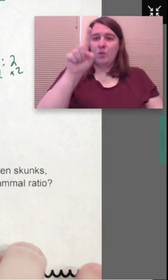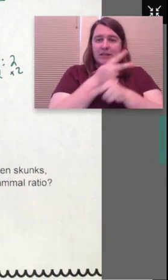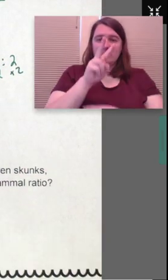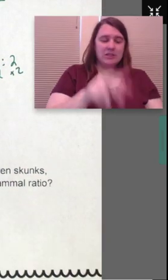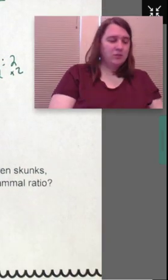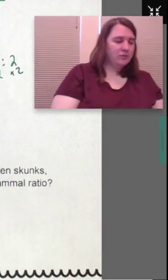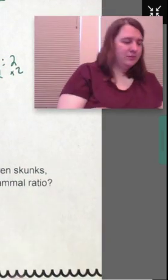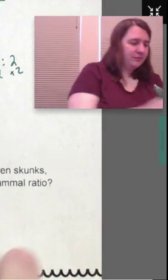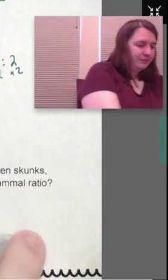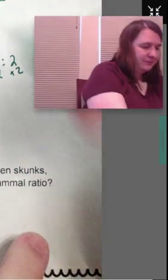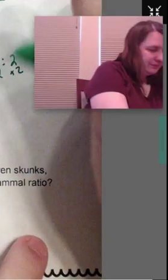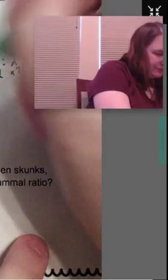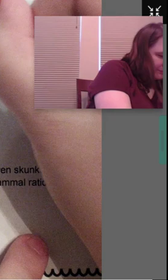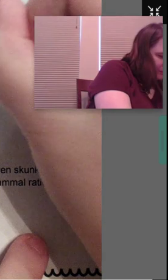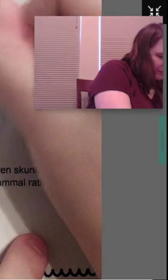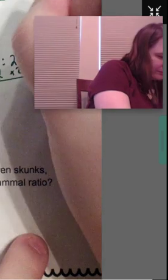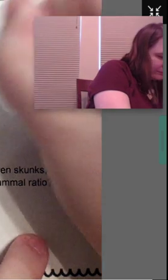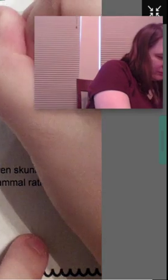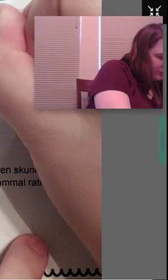One times 2.